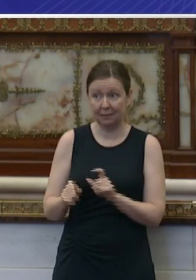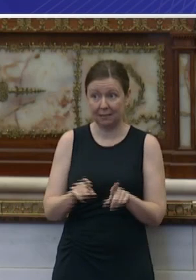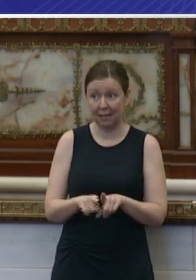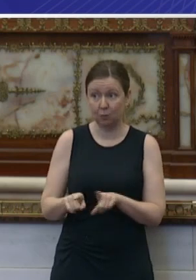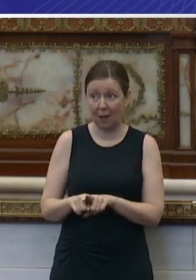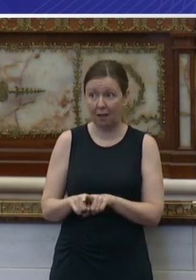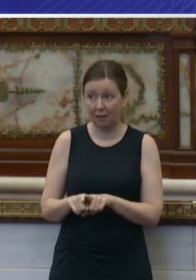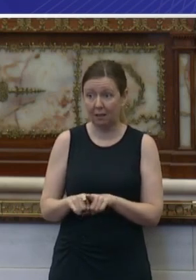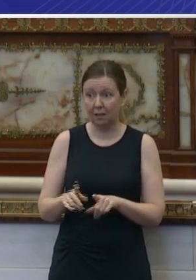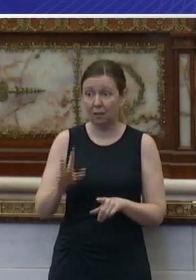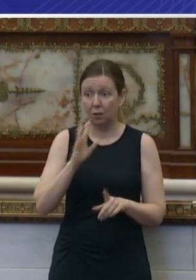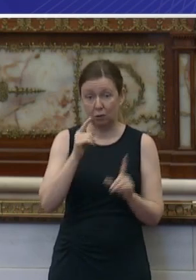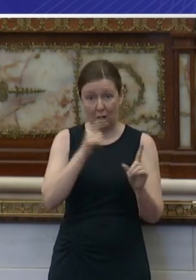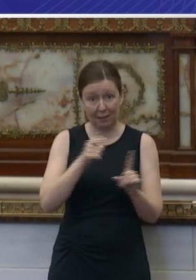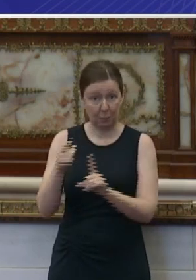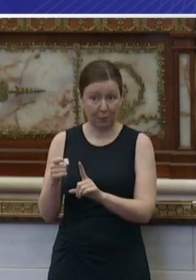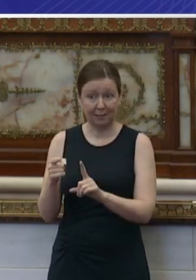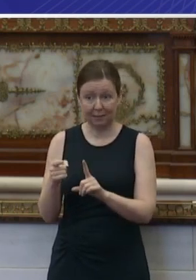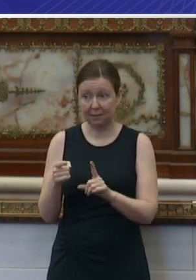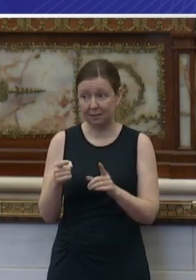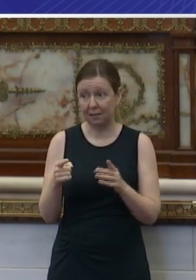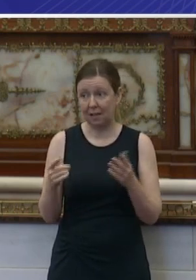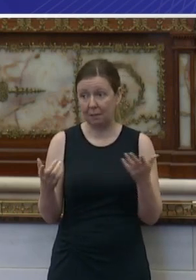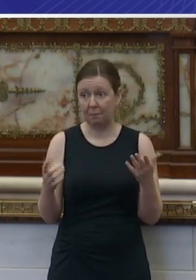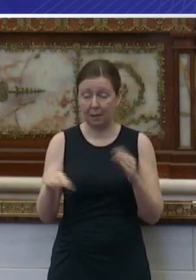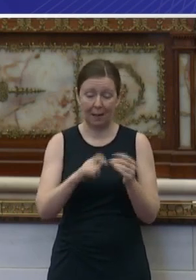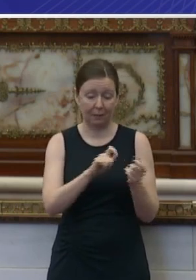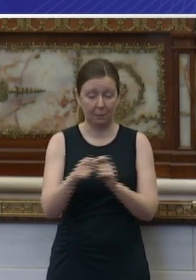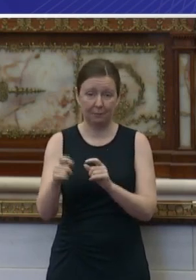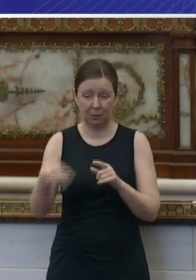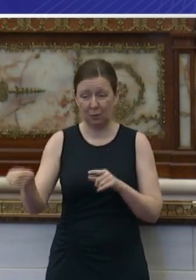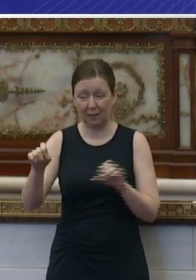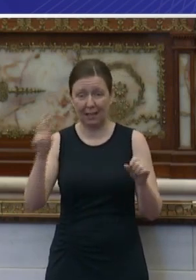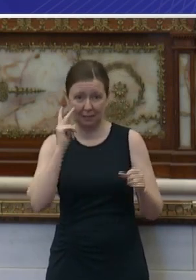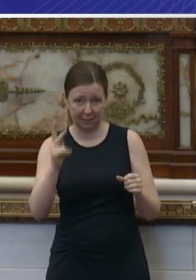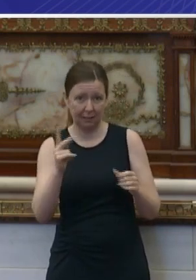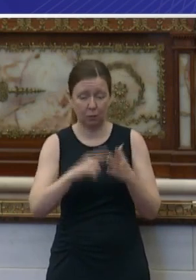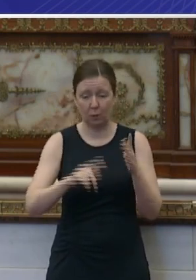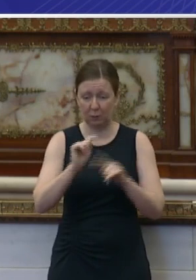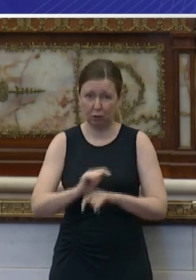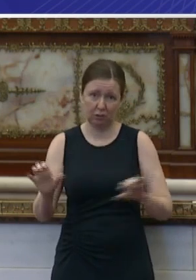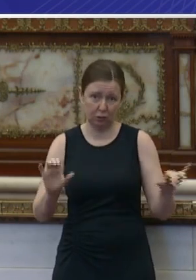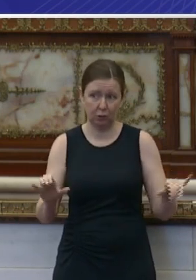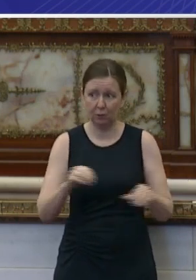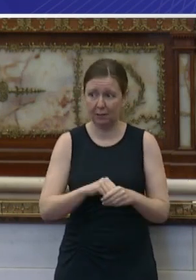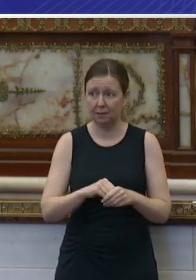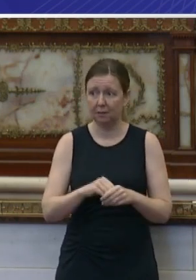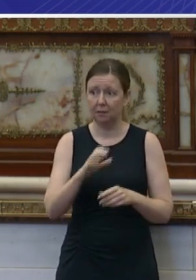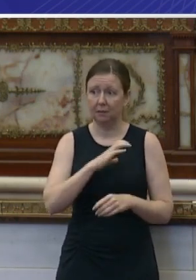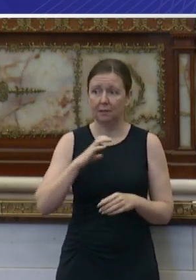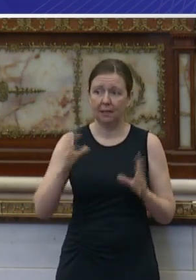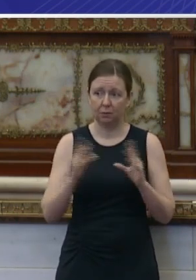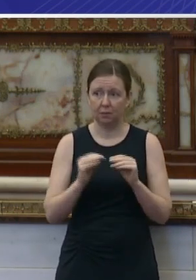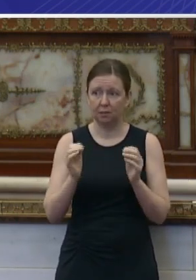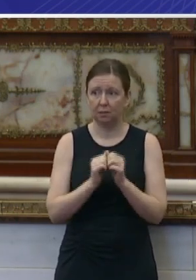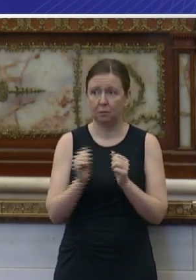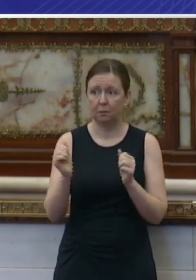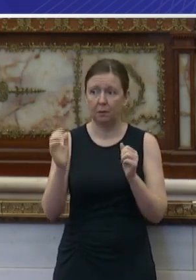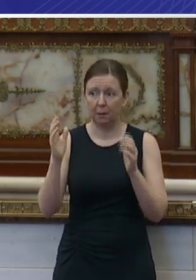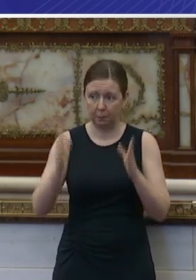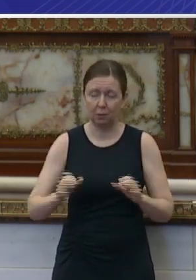as the talking points regarding those amendments, so those can see them like we would traditionally do in a council session where a person could